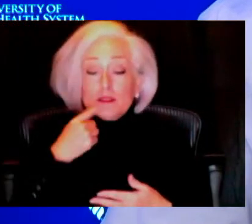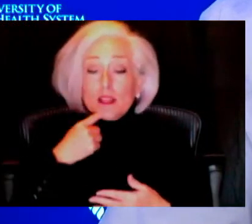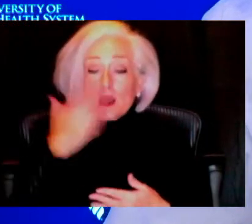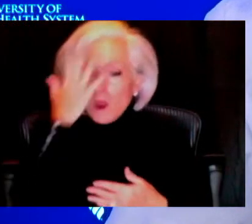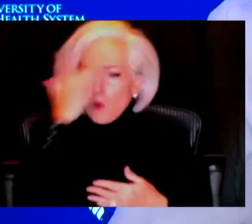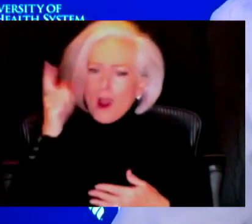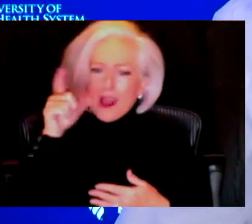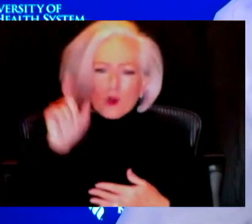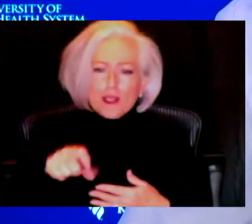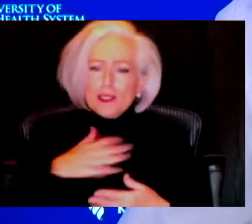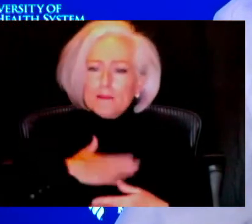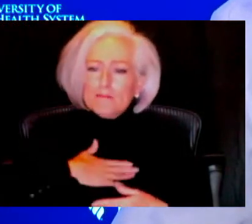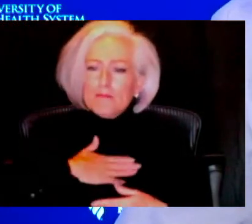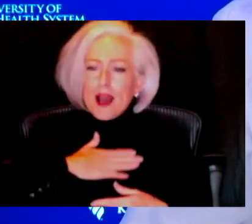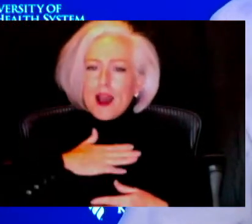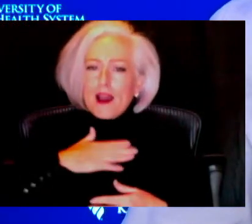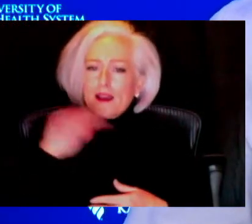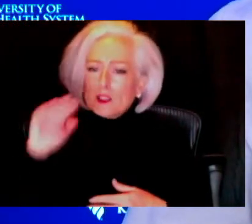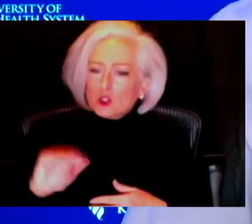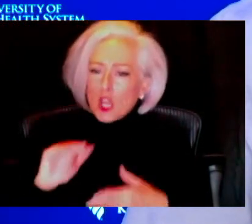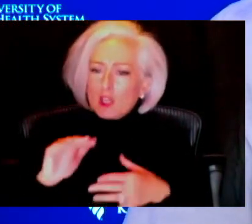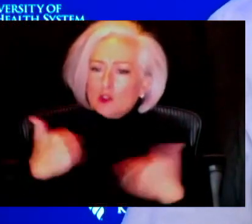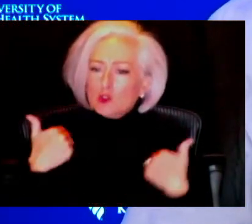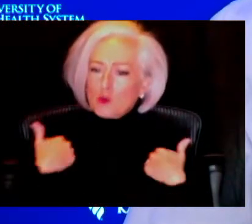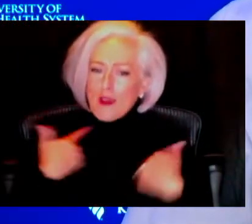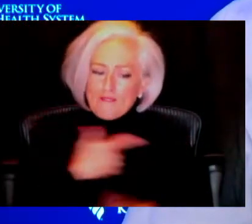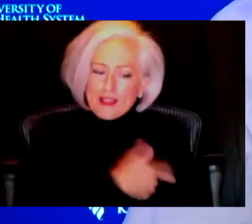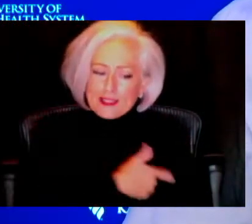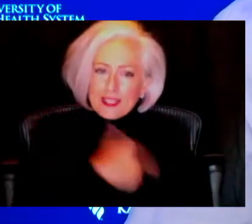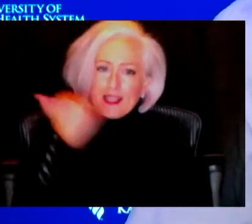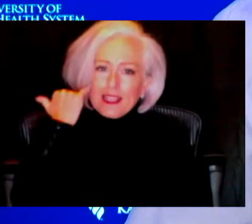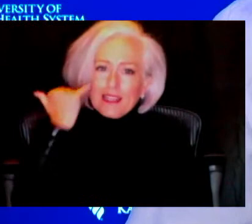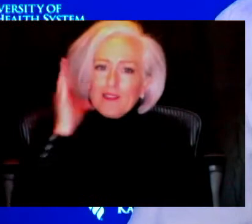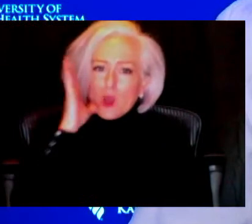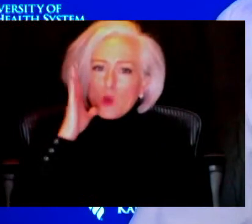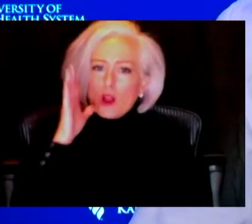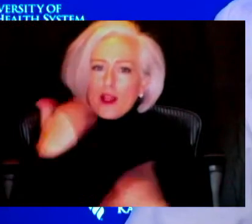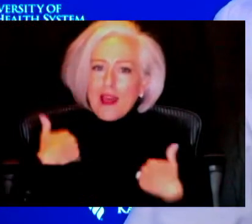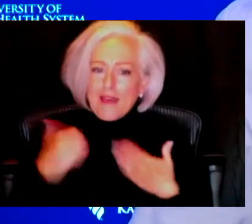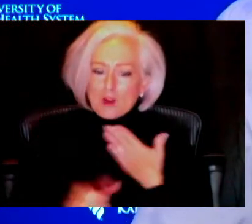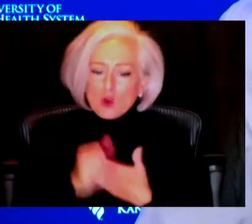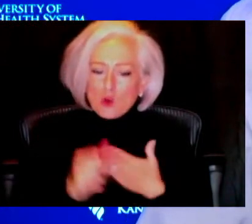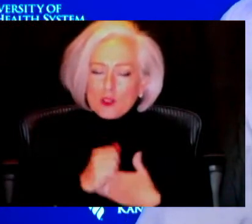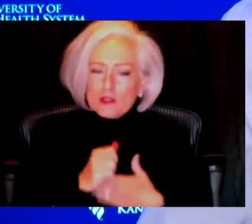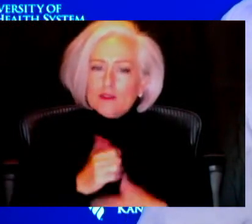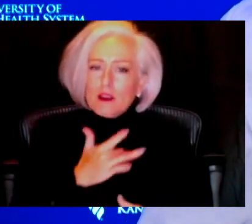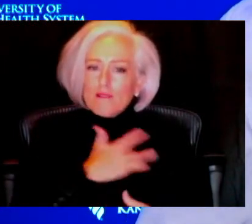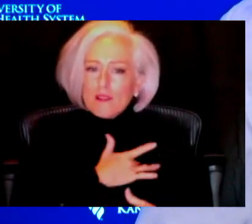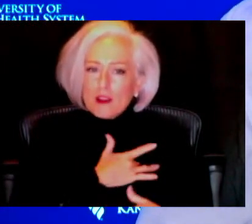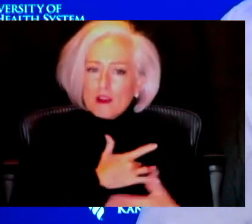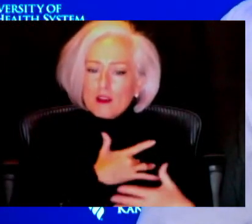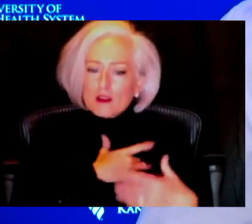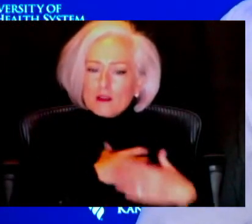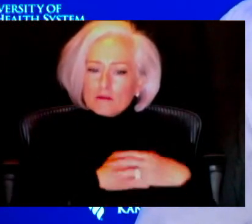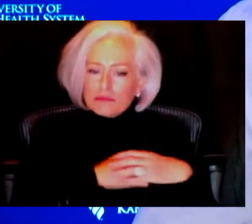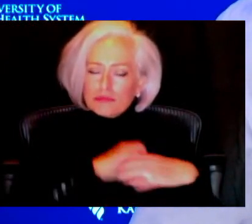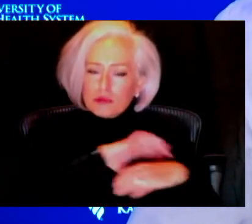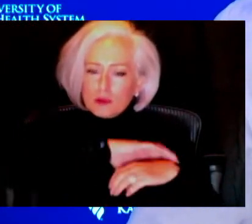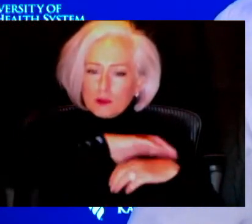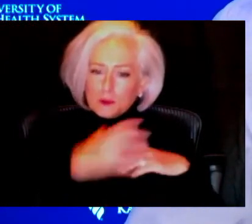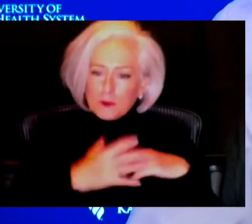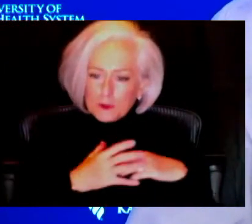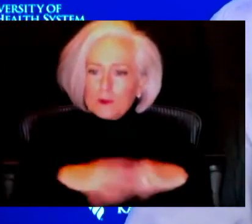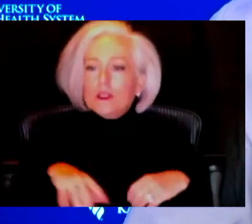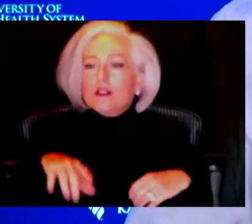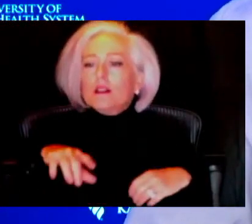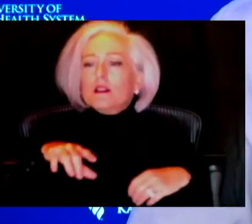my kids the vaccine if they are going to be at risk of myocarditis? But that risk of getting myocarditis